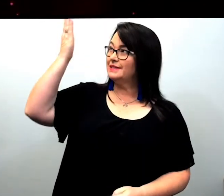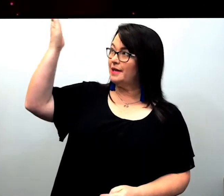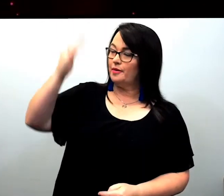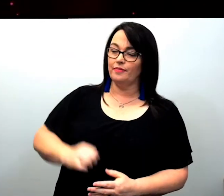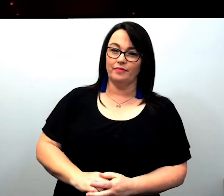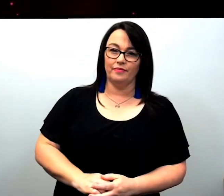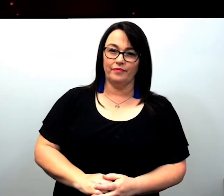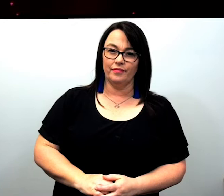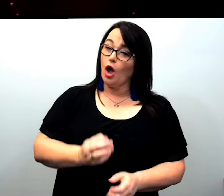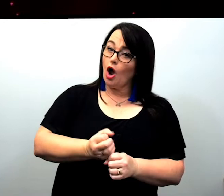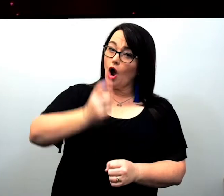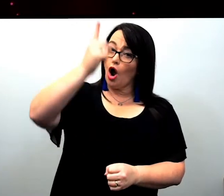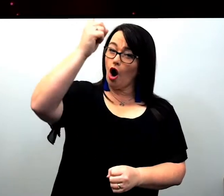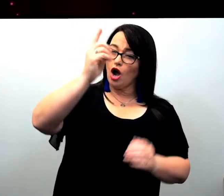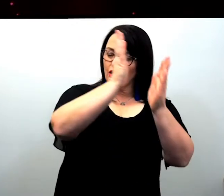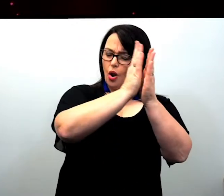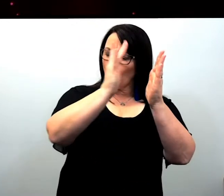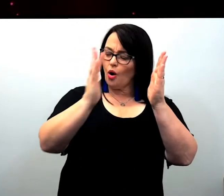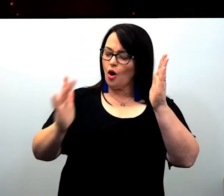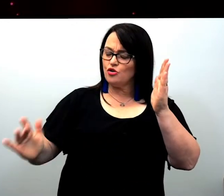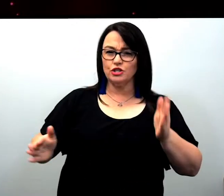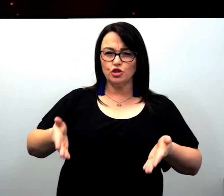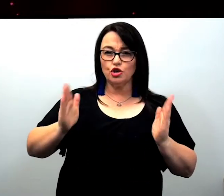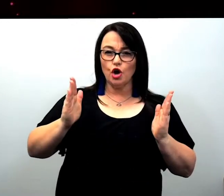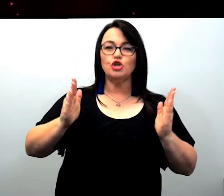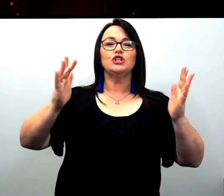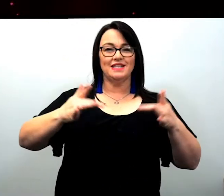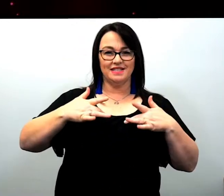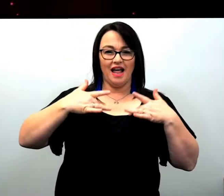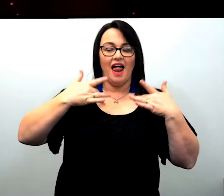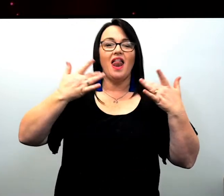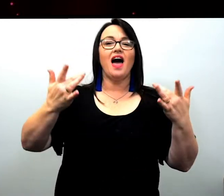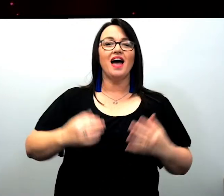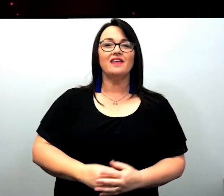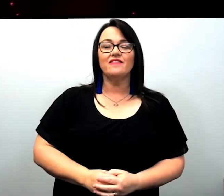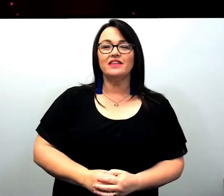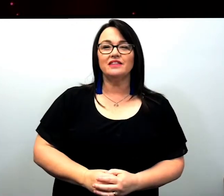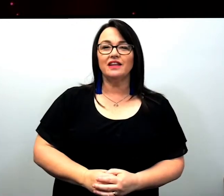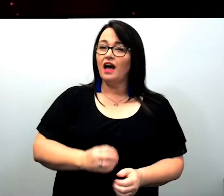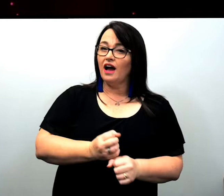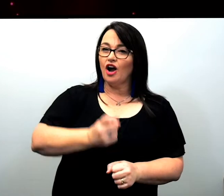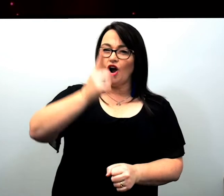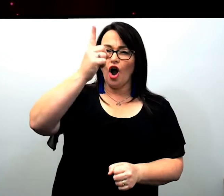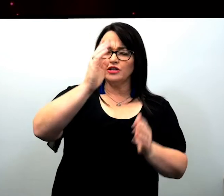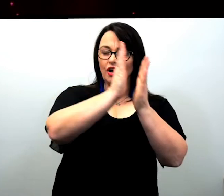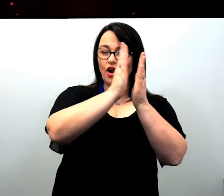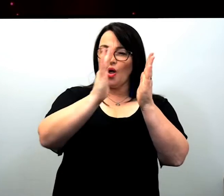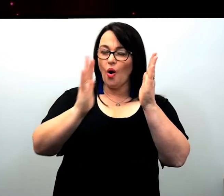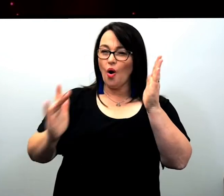God's glorious church is a church that's alive. God's glorious church